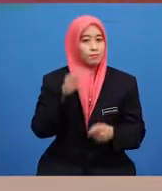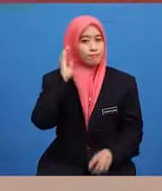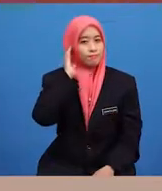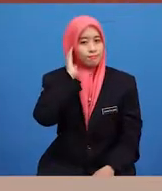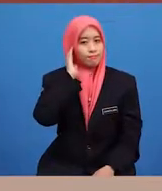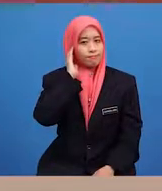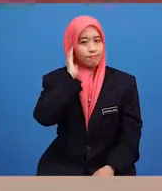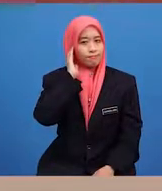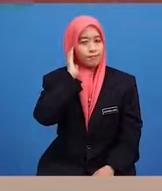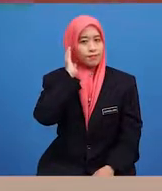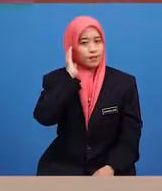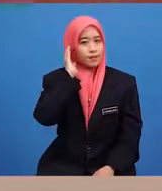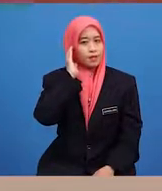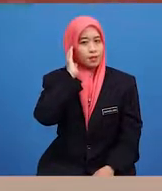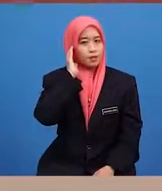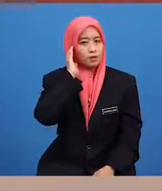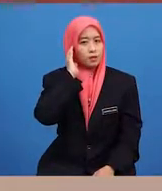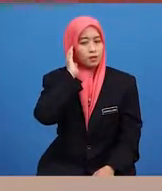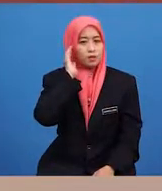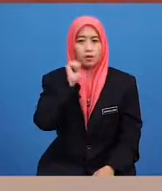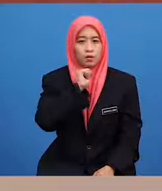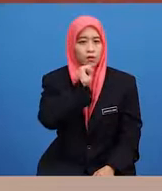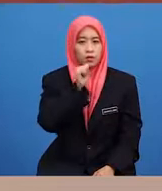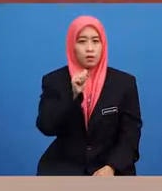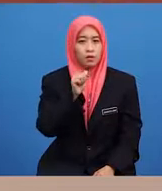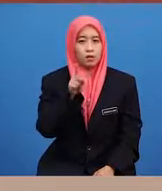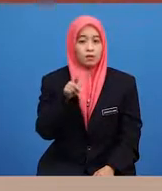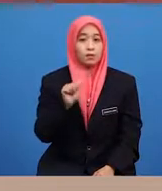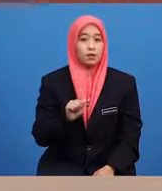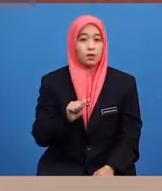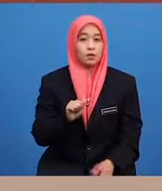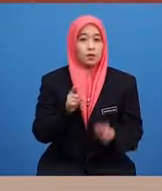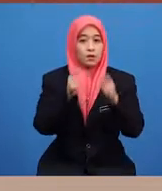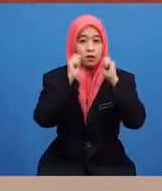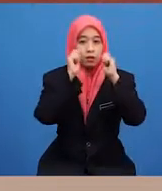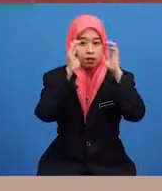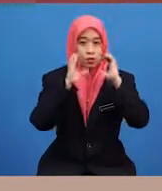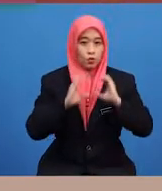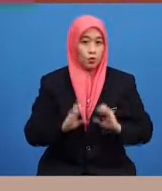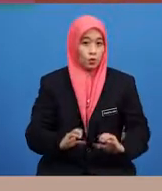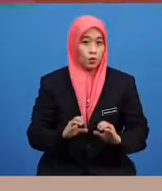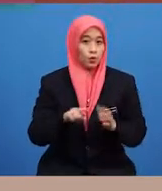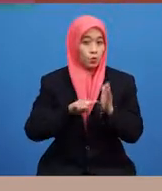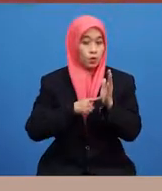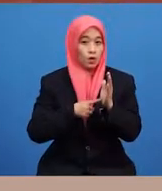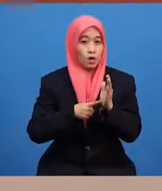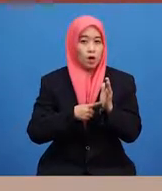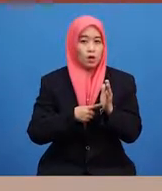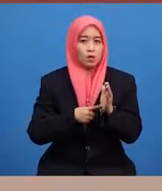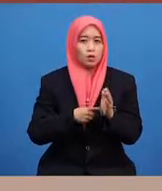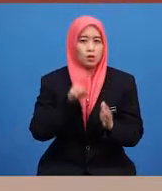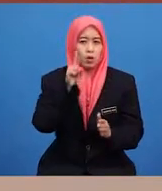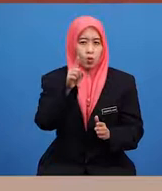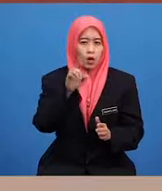A thing, Yolo. Not a person. Try again. Something that you